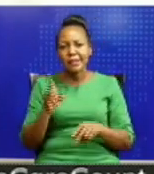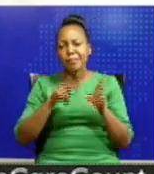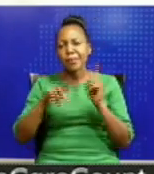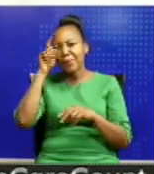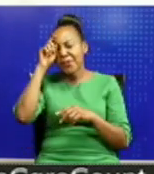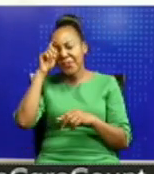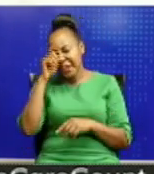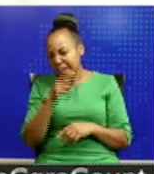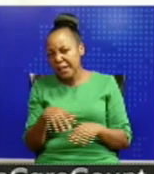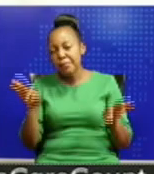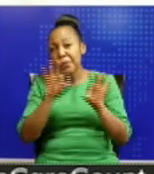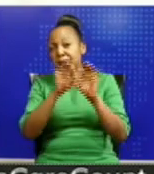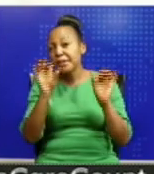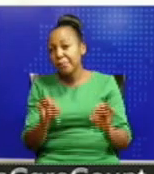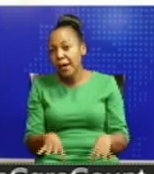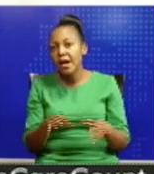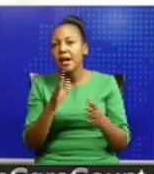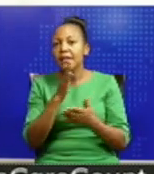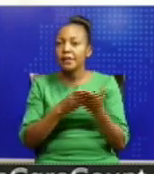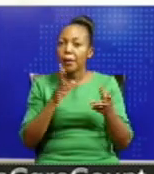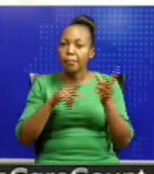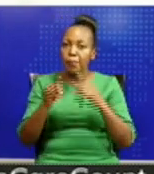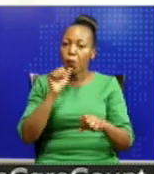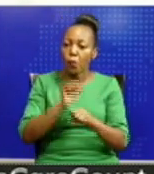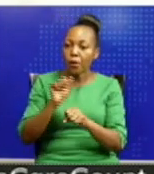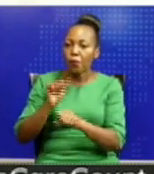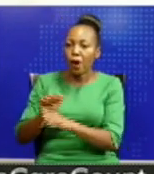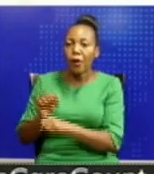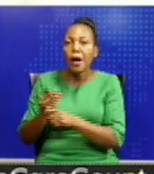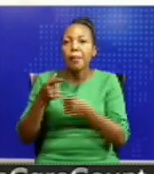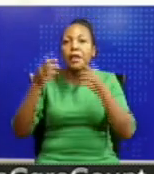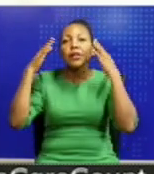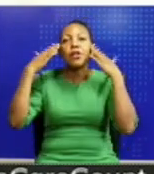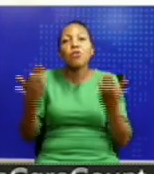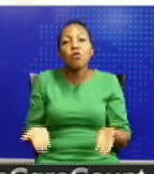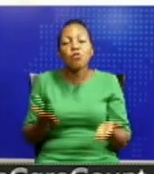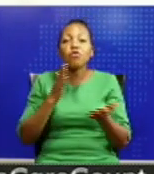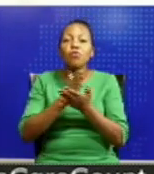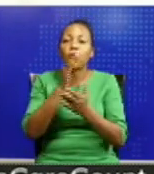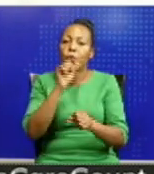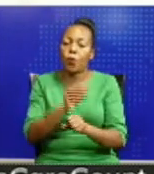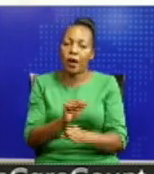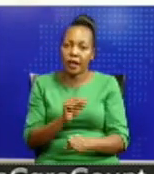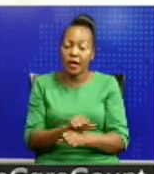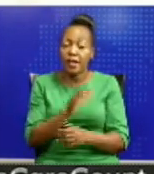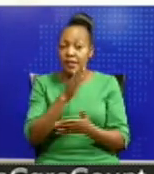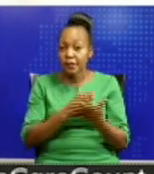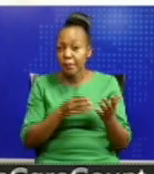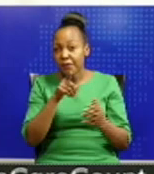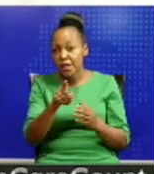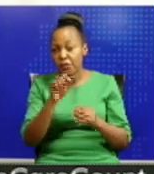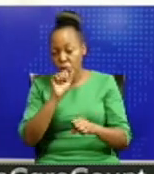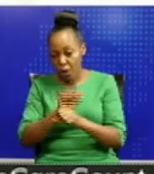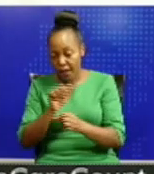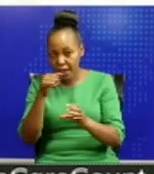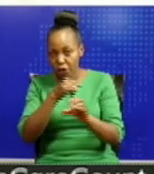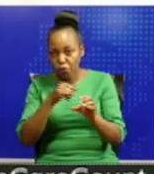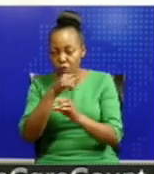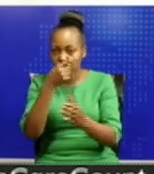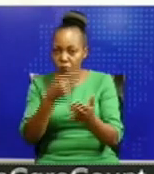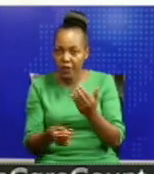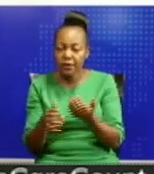recognized. Some actually do it, but they don't know that they are doing it. And some of this work